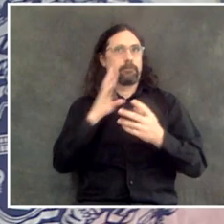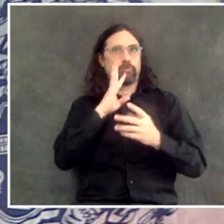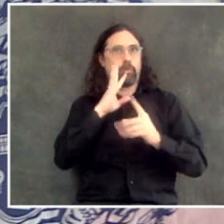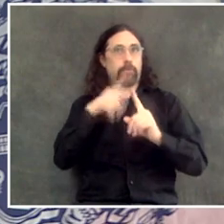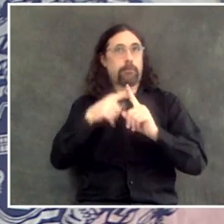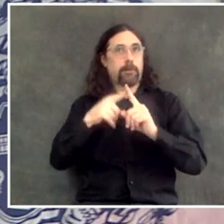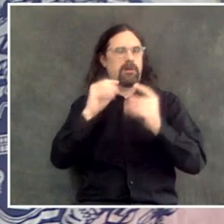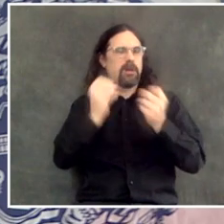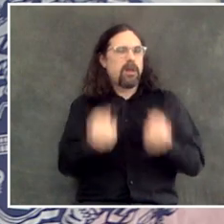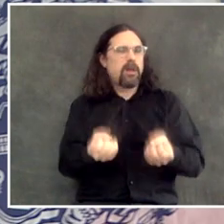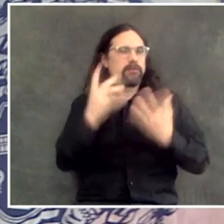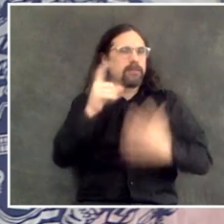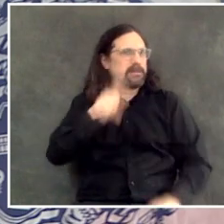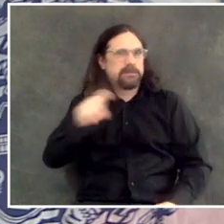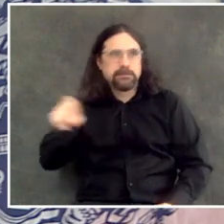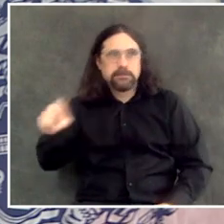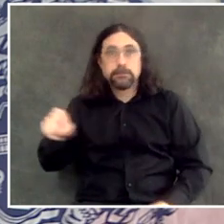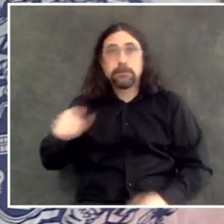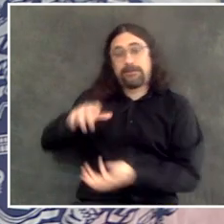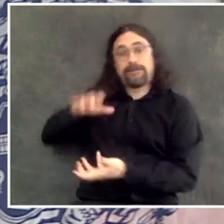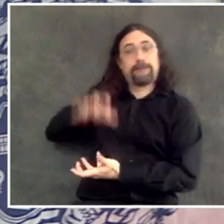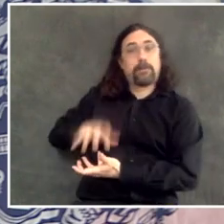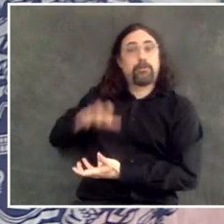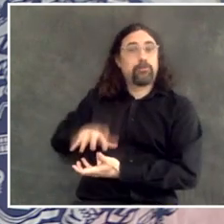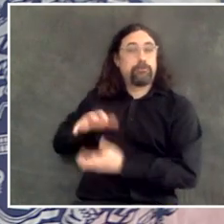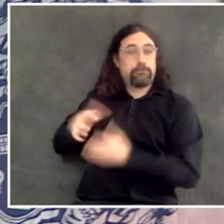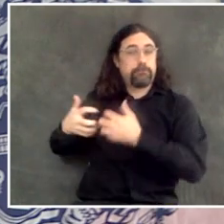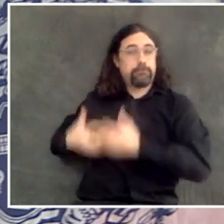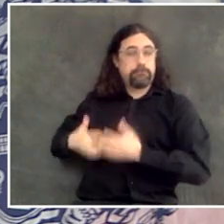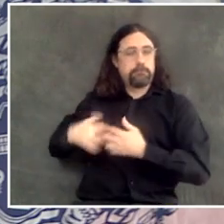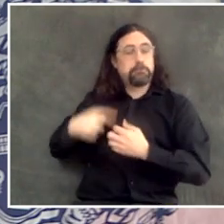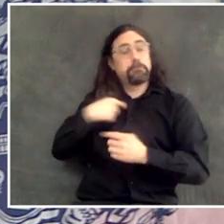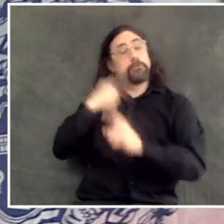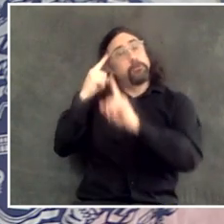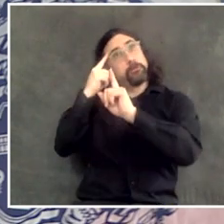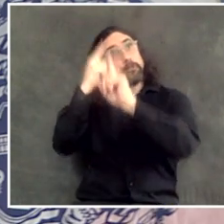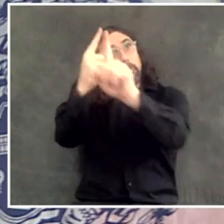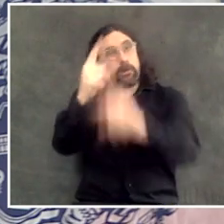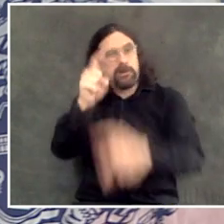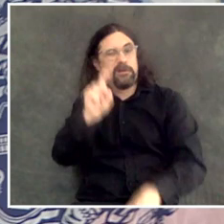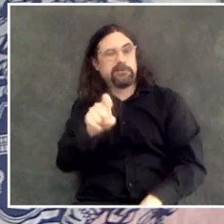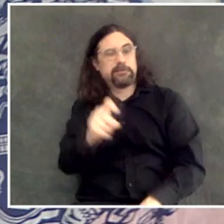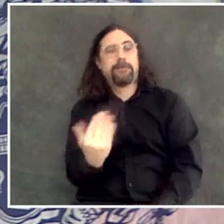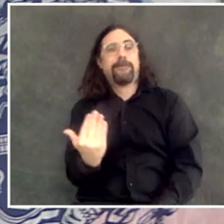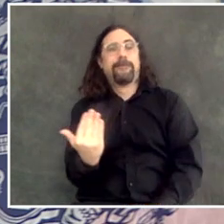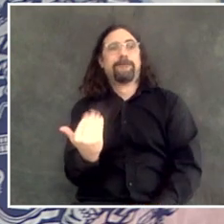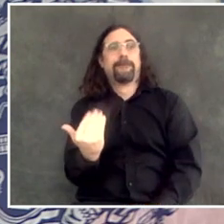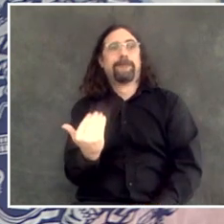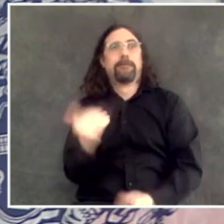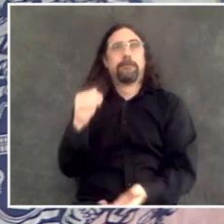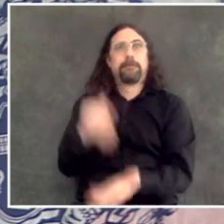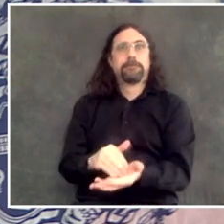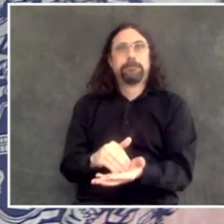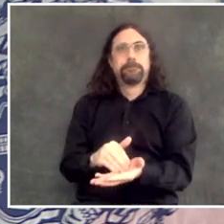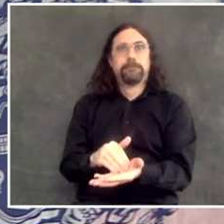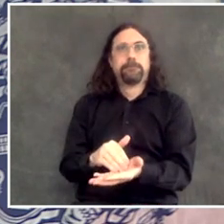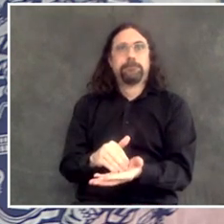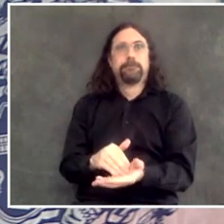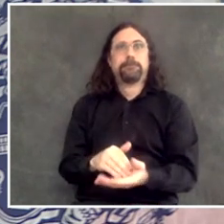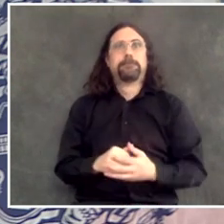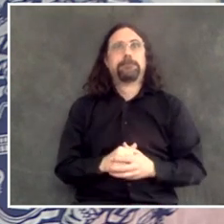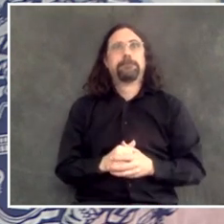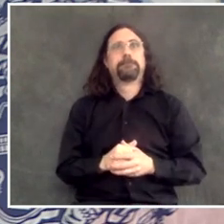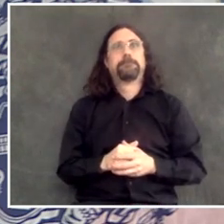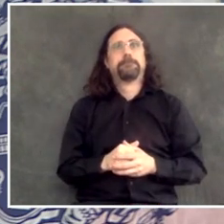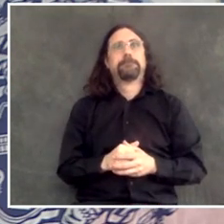the right way to still think about this. To get through April and May, to get through the worst of it, to save every life that can